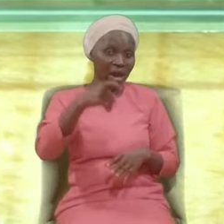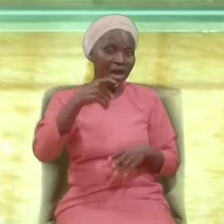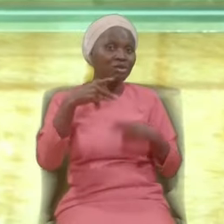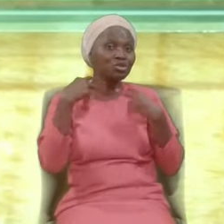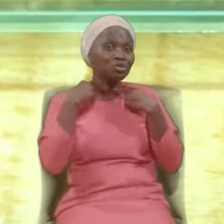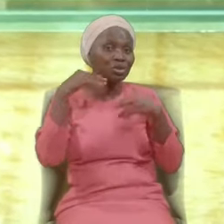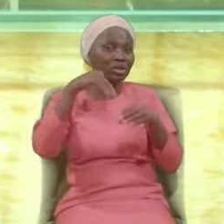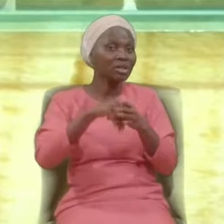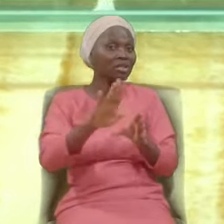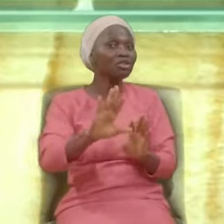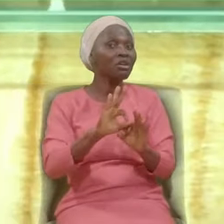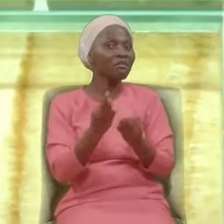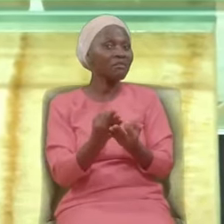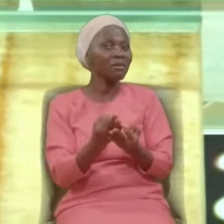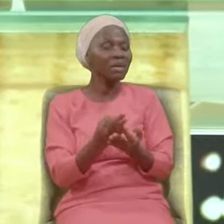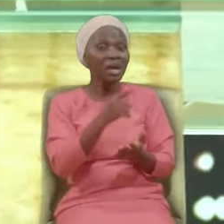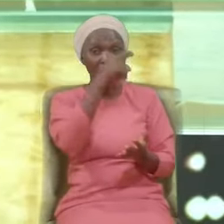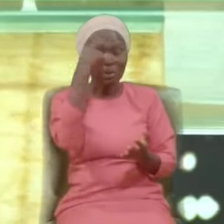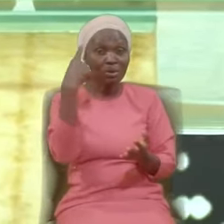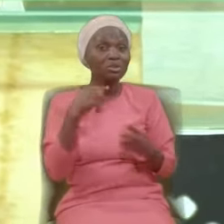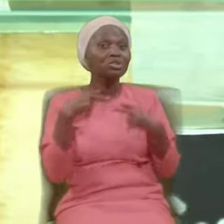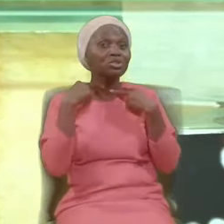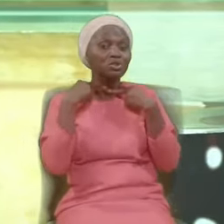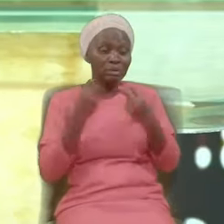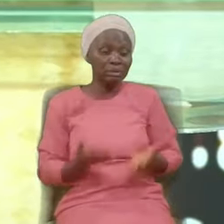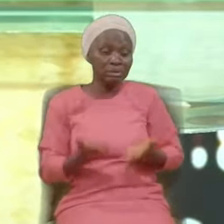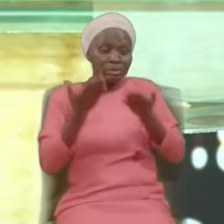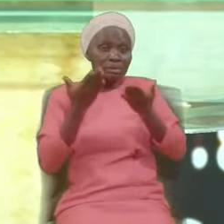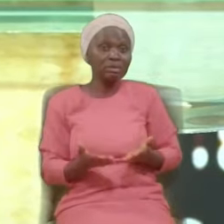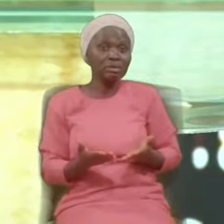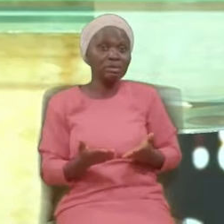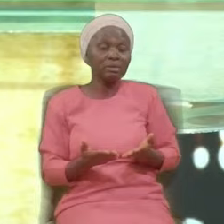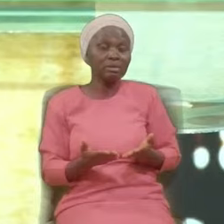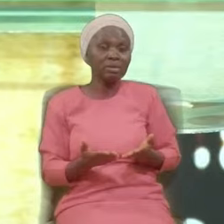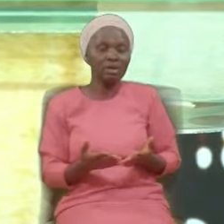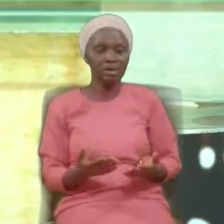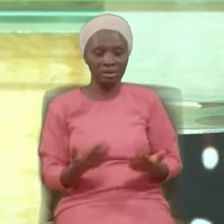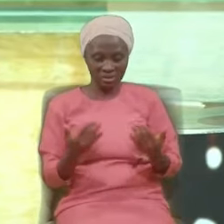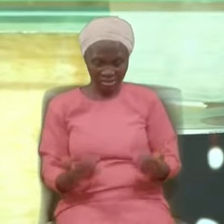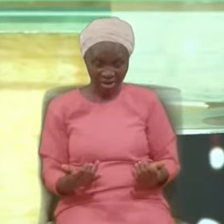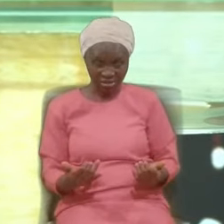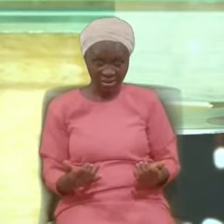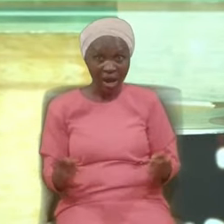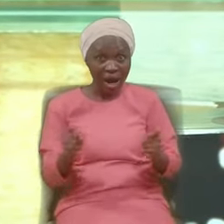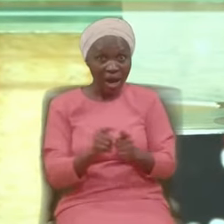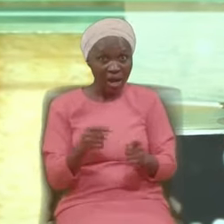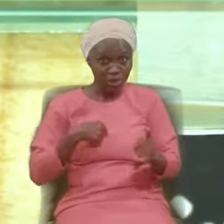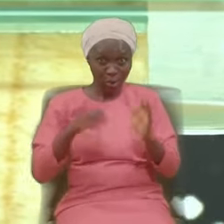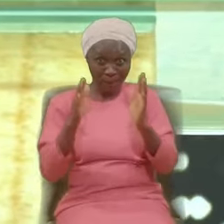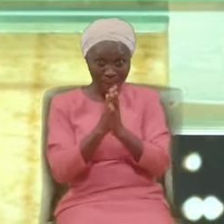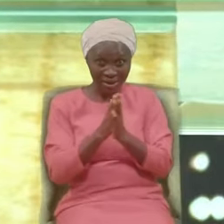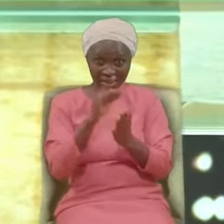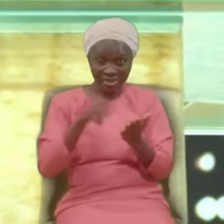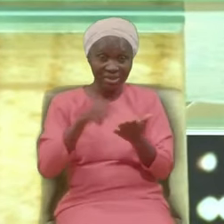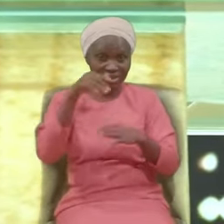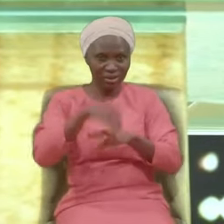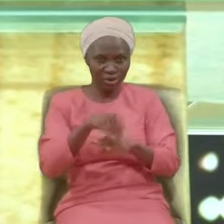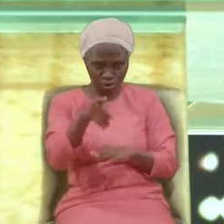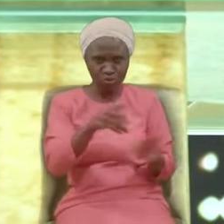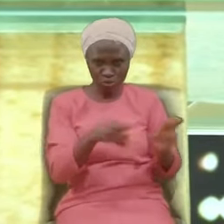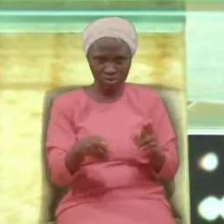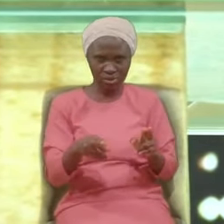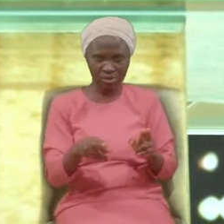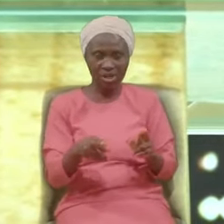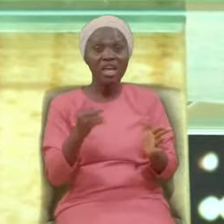yoke, the heavy load. The prayer we pray tonight, get ready. I say get ready. It will